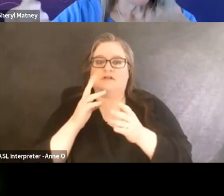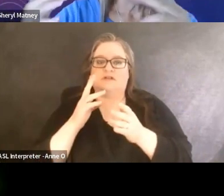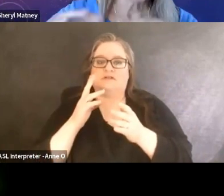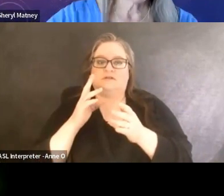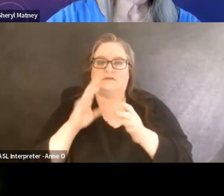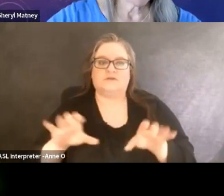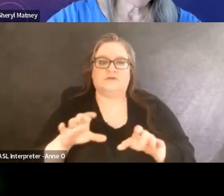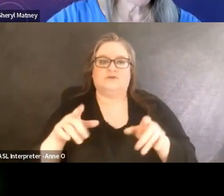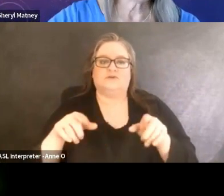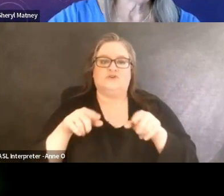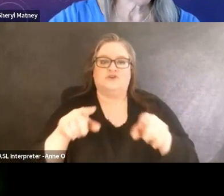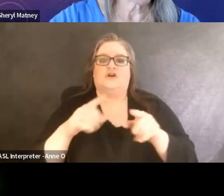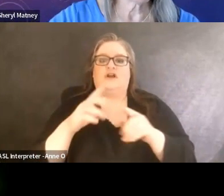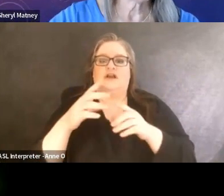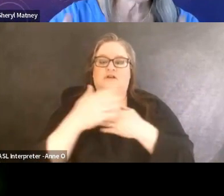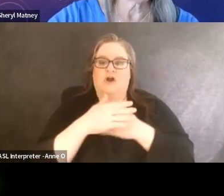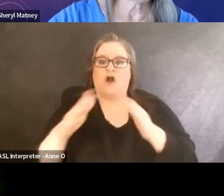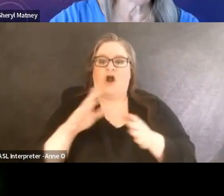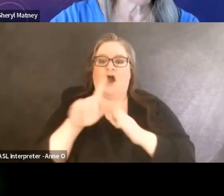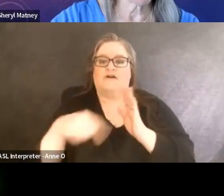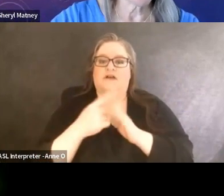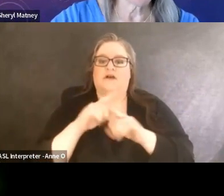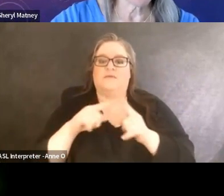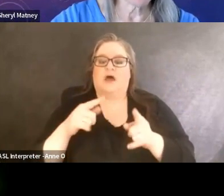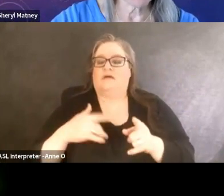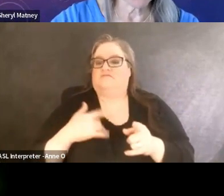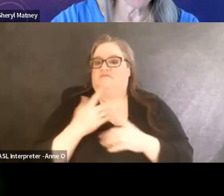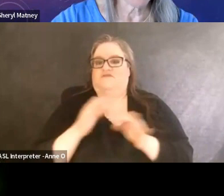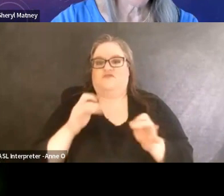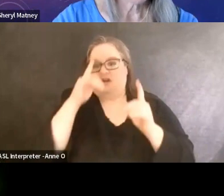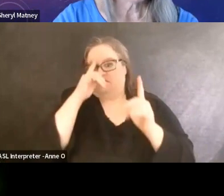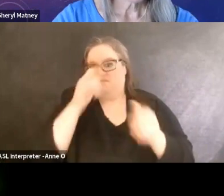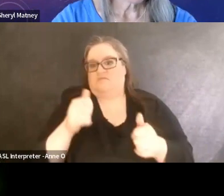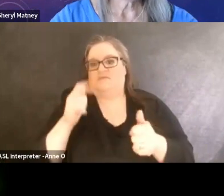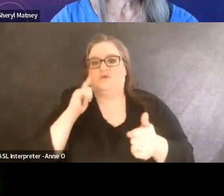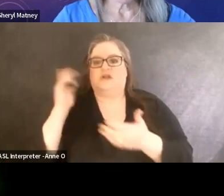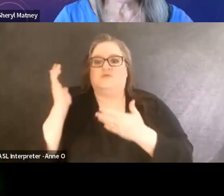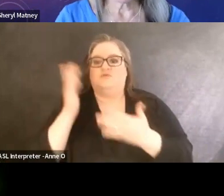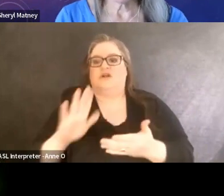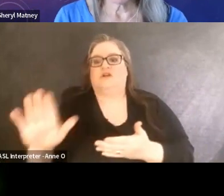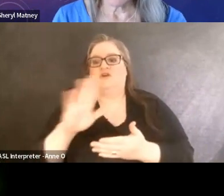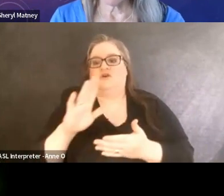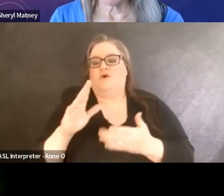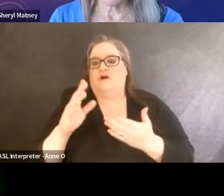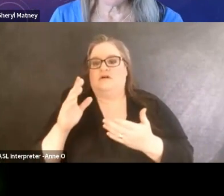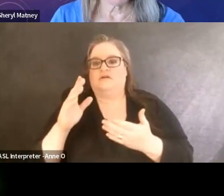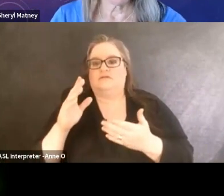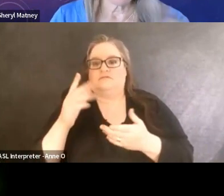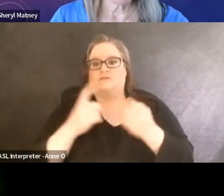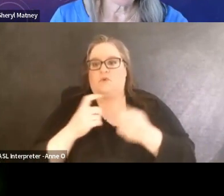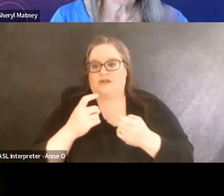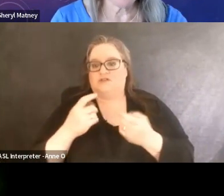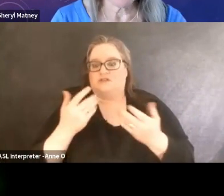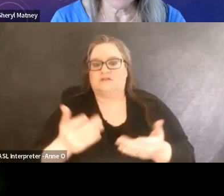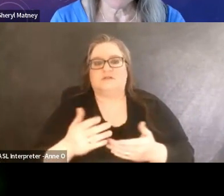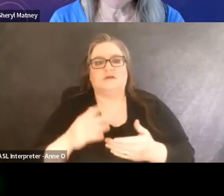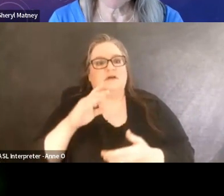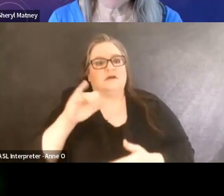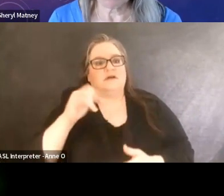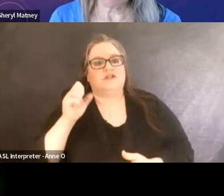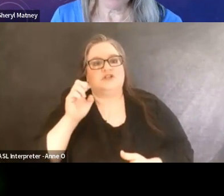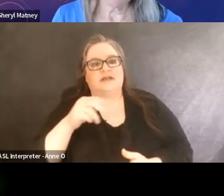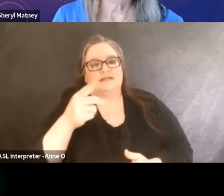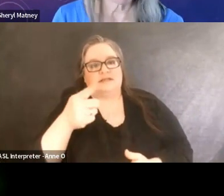hours, but feel free to bring your other questions forward. Jason, you have your a